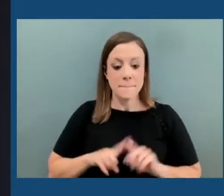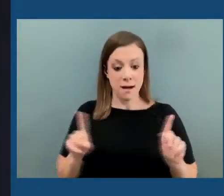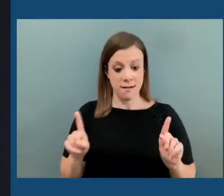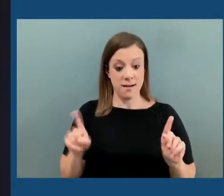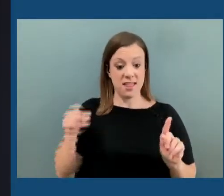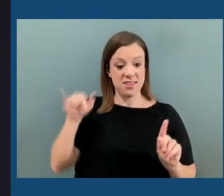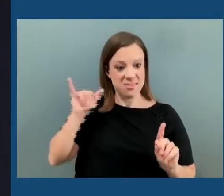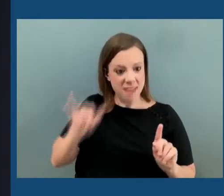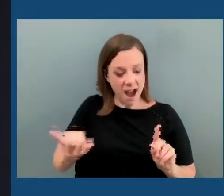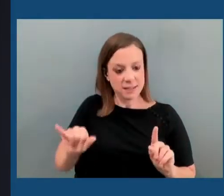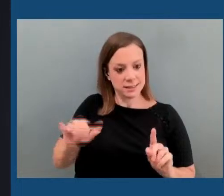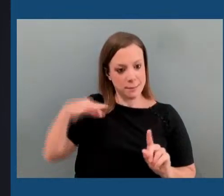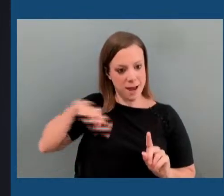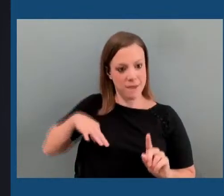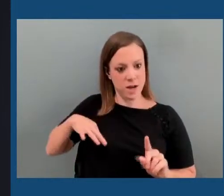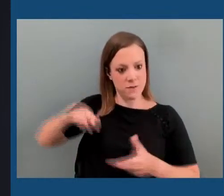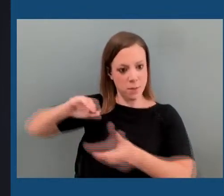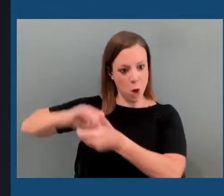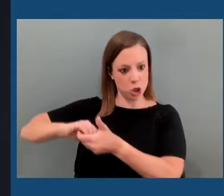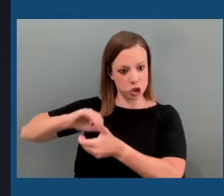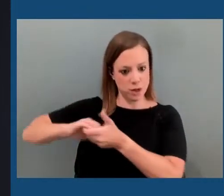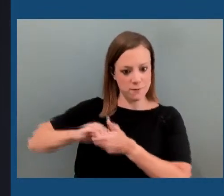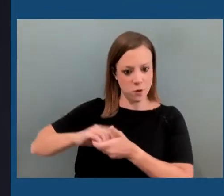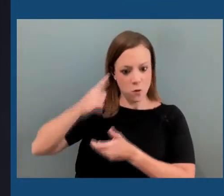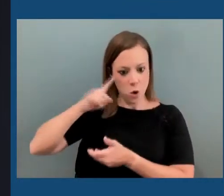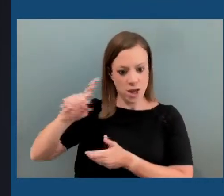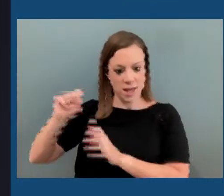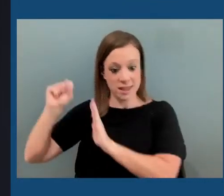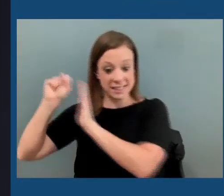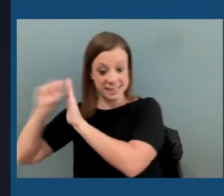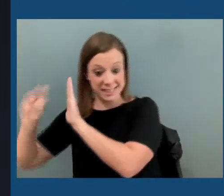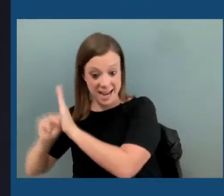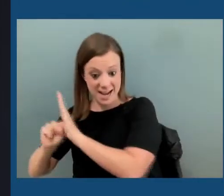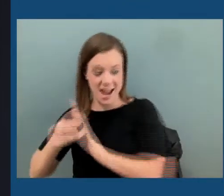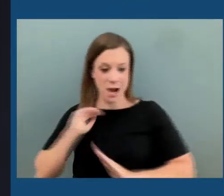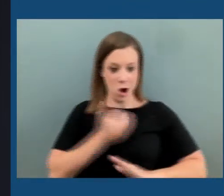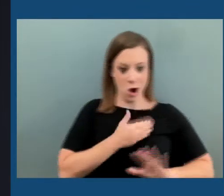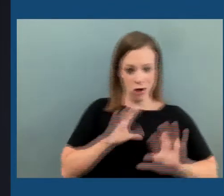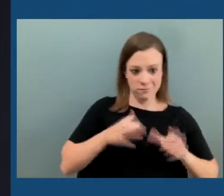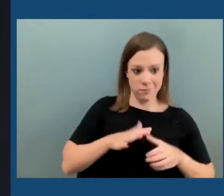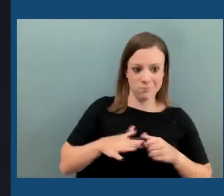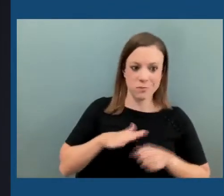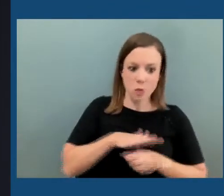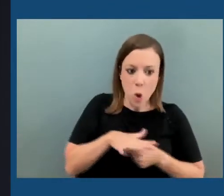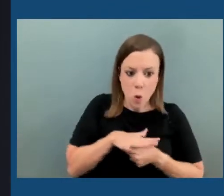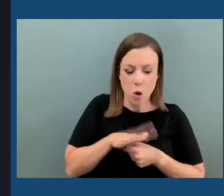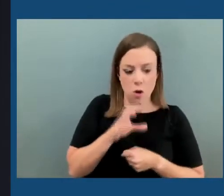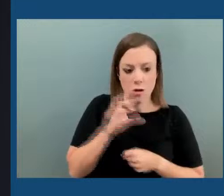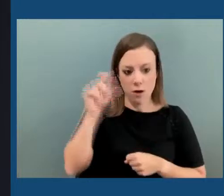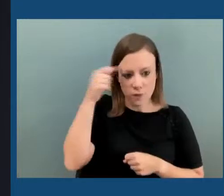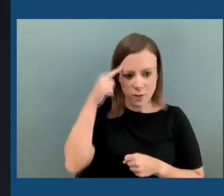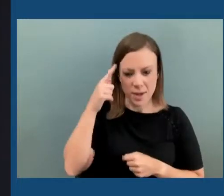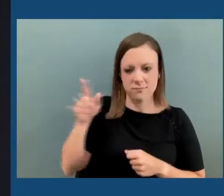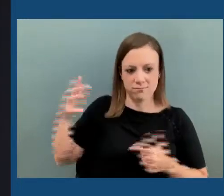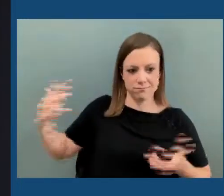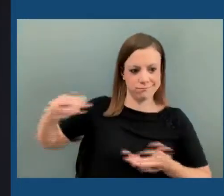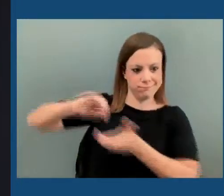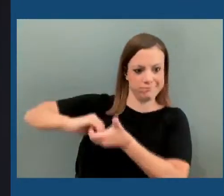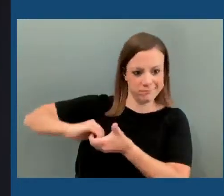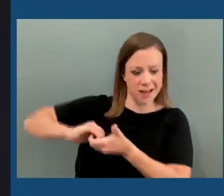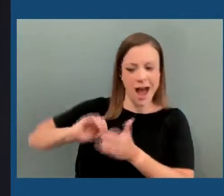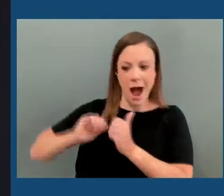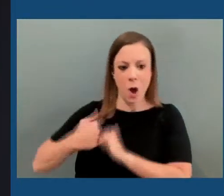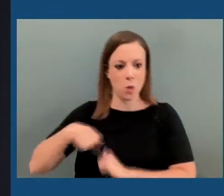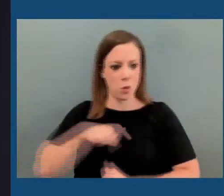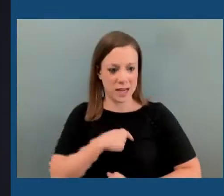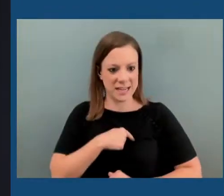our delegation have secured. So thank you, Governor Hochul, for your commitment, your partnership, and helping us to grow this region. I also want to thank my